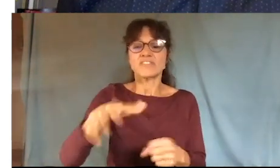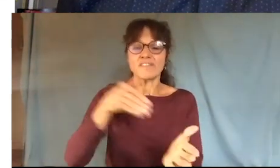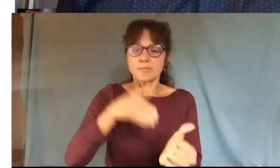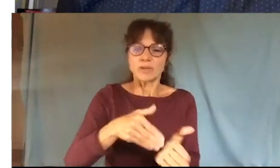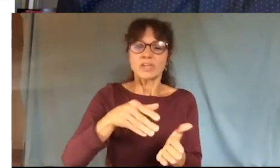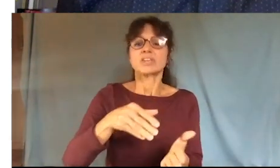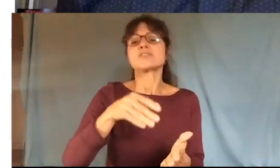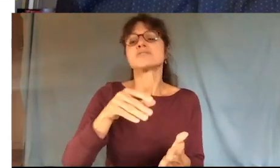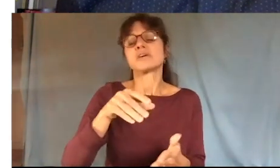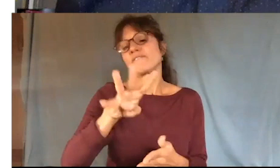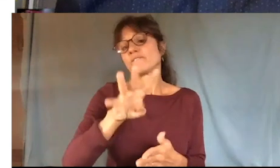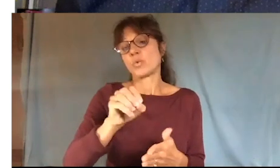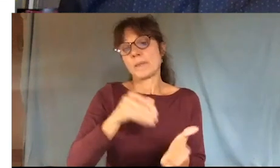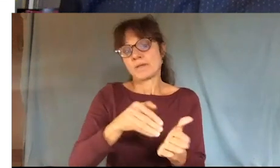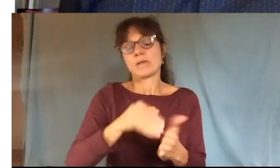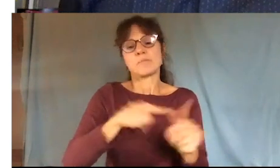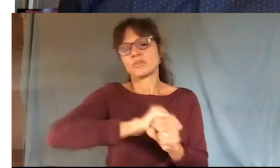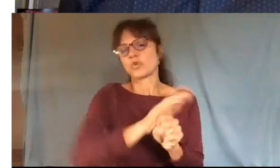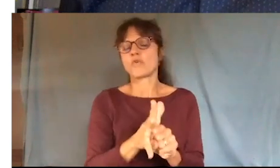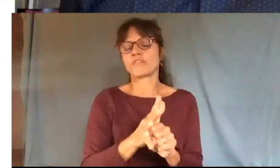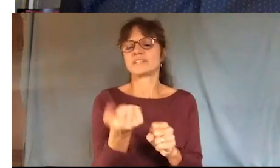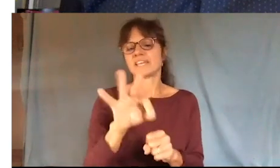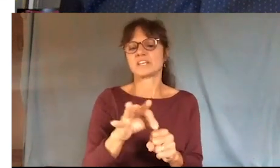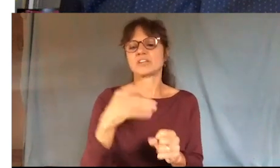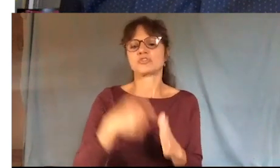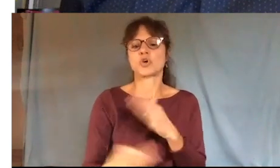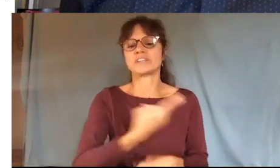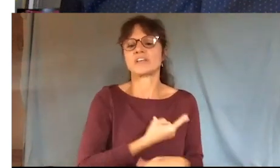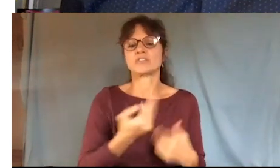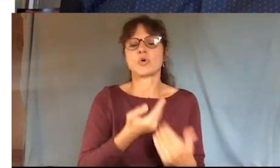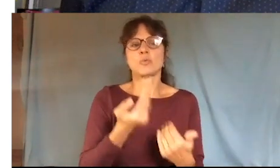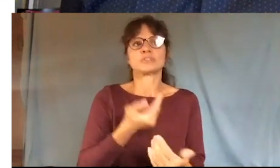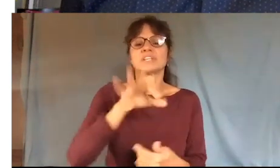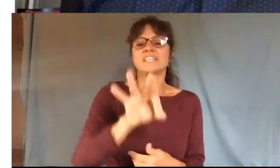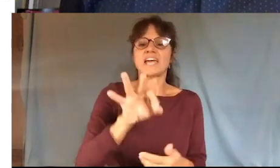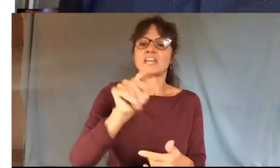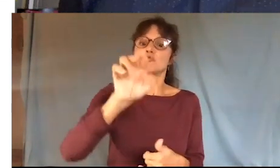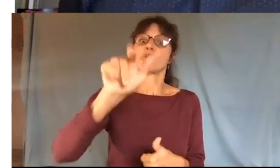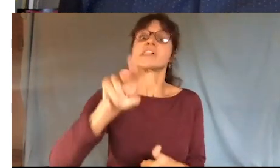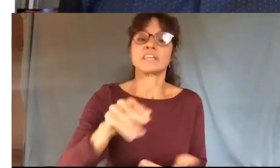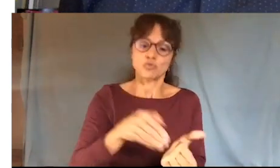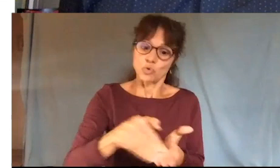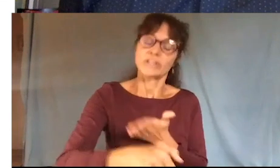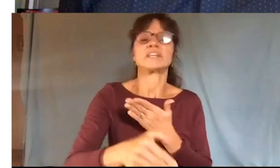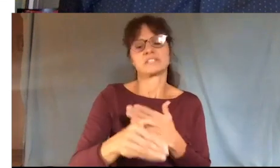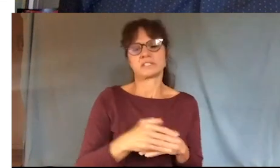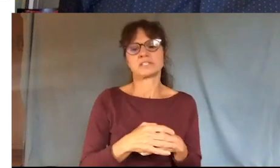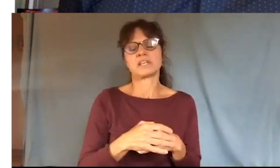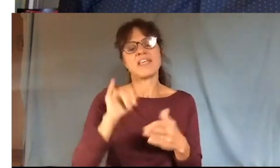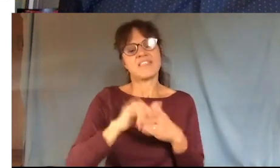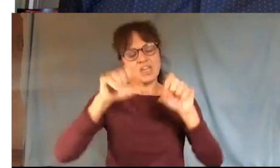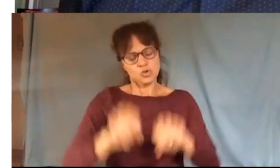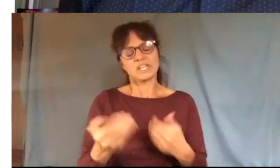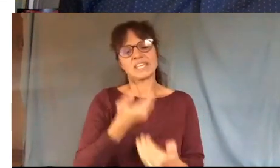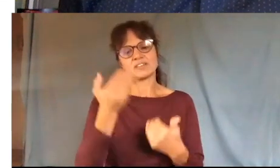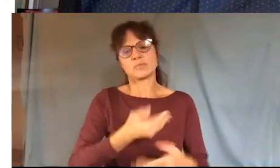billion. COVID-19, unfortunately, is costing us nearly $9 trillion. And this is something that could have easily